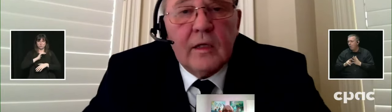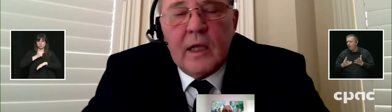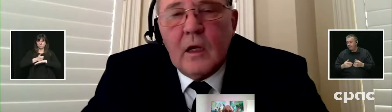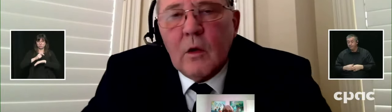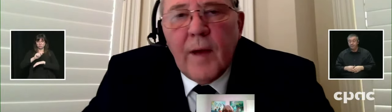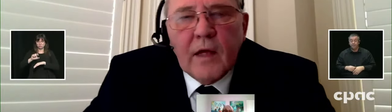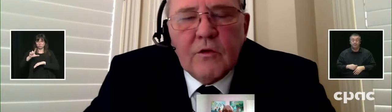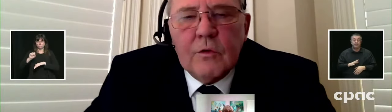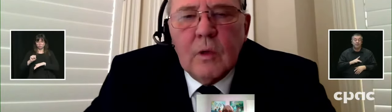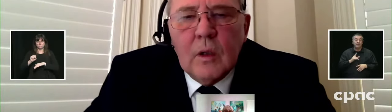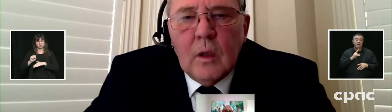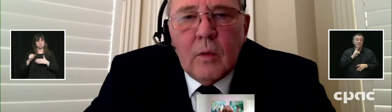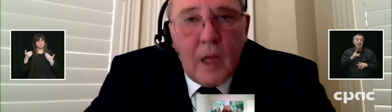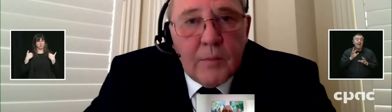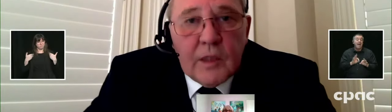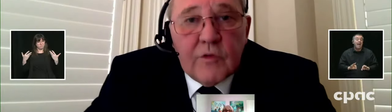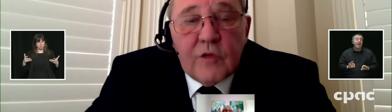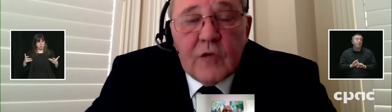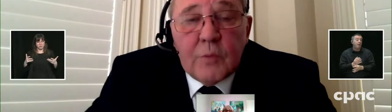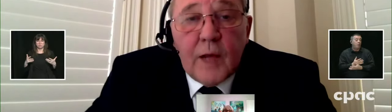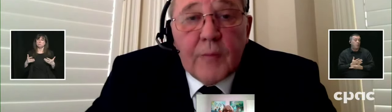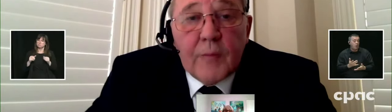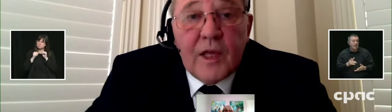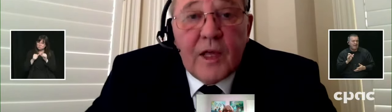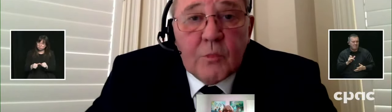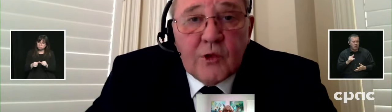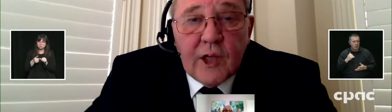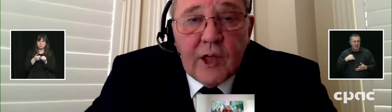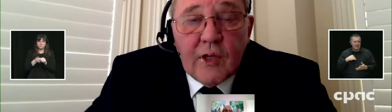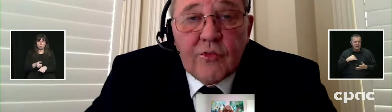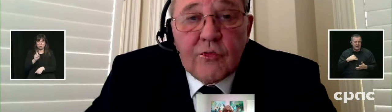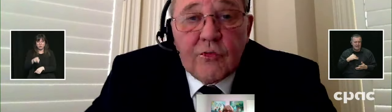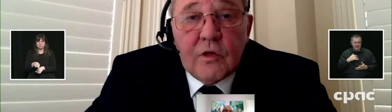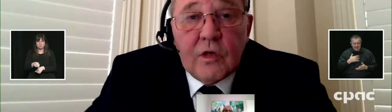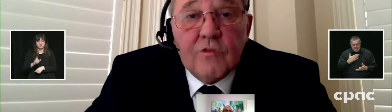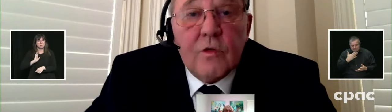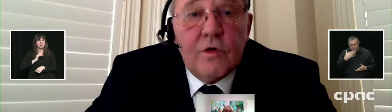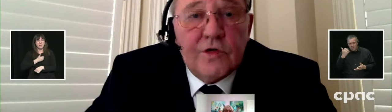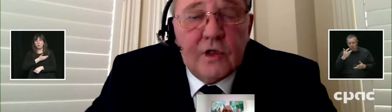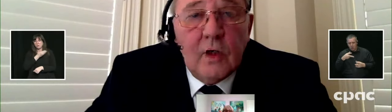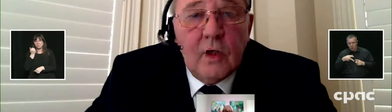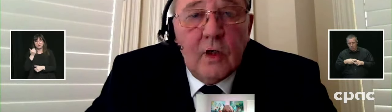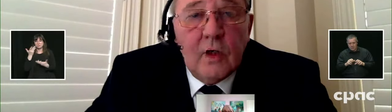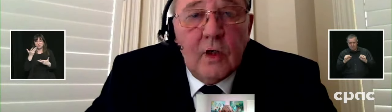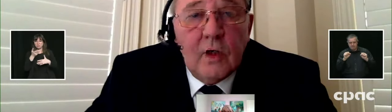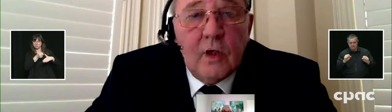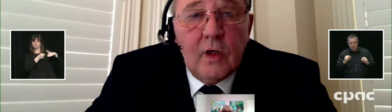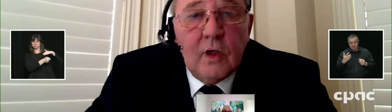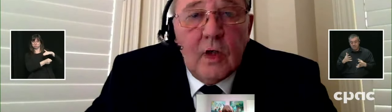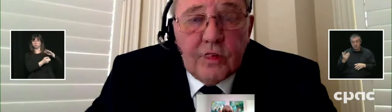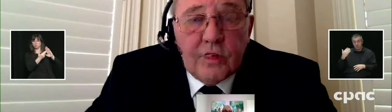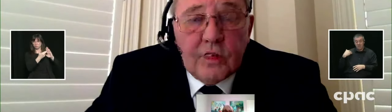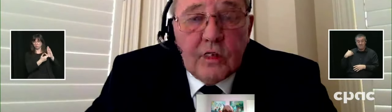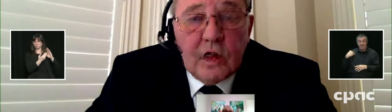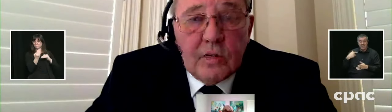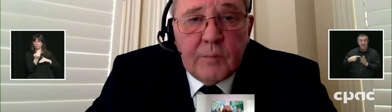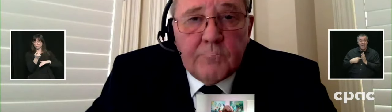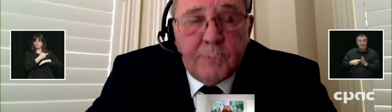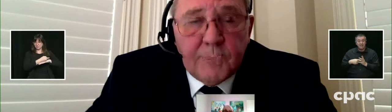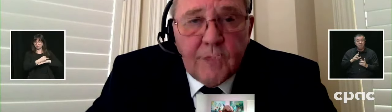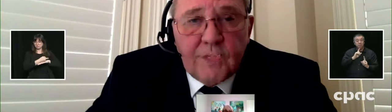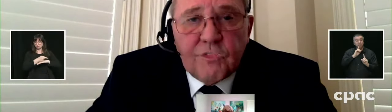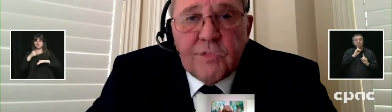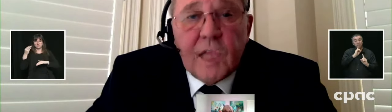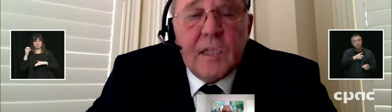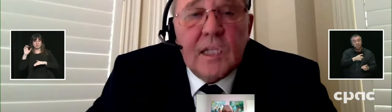place. And I'll go back to what I believe is perhaps the best protection is the quarantine order that the Public Health Agency of